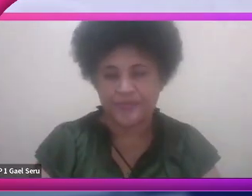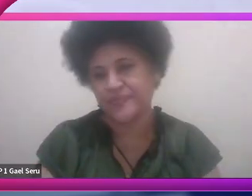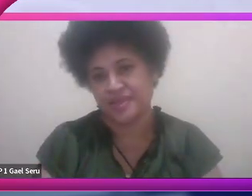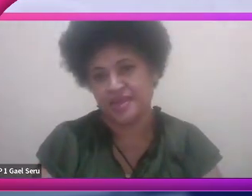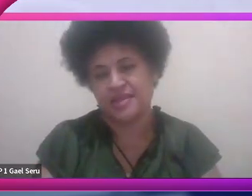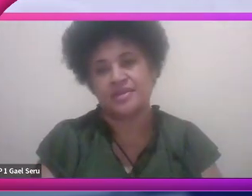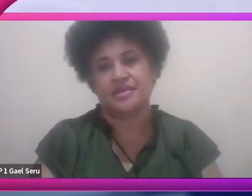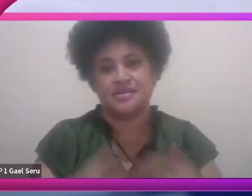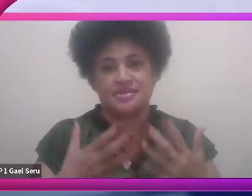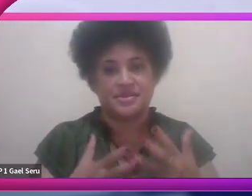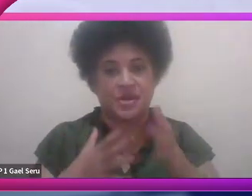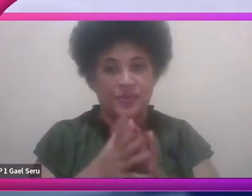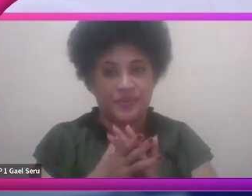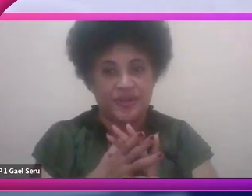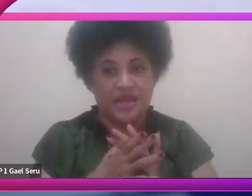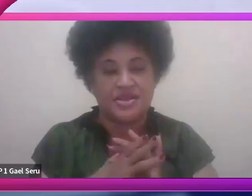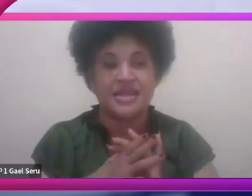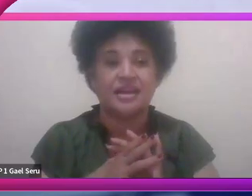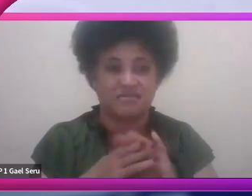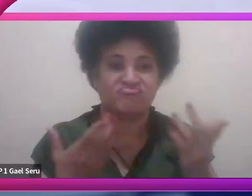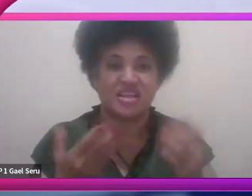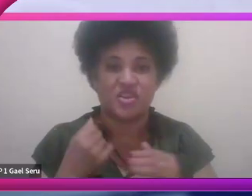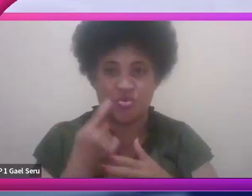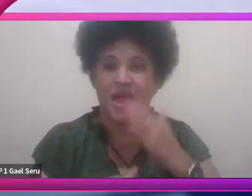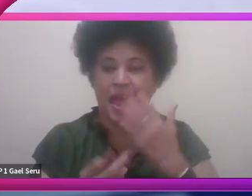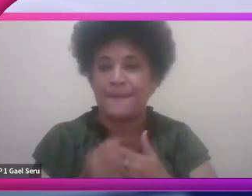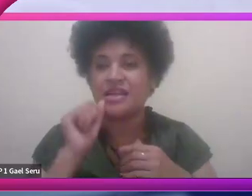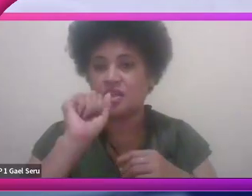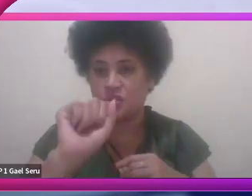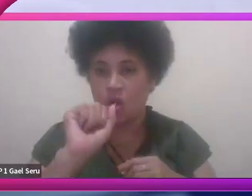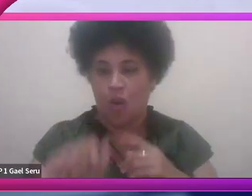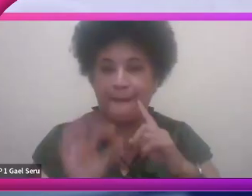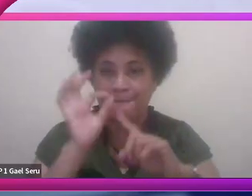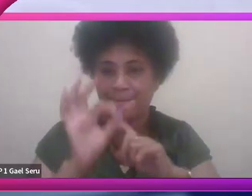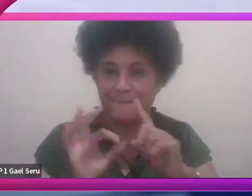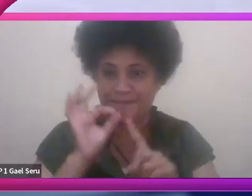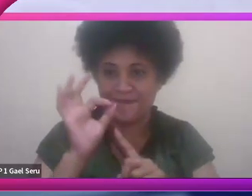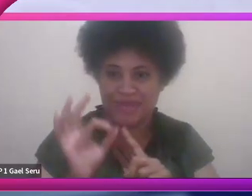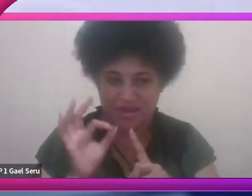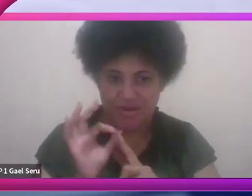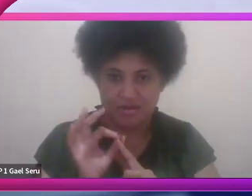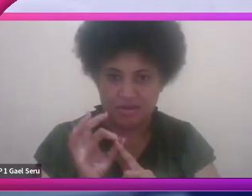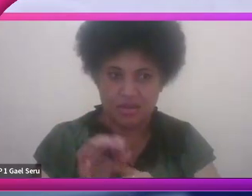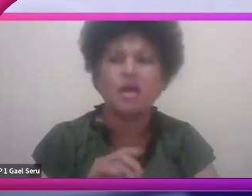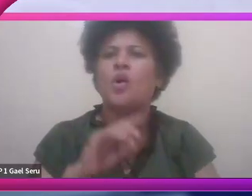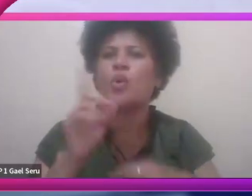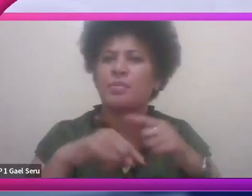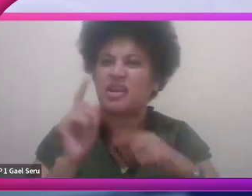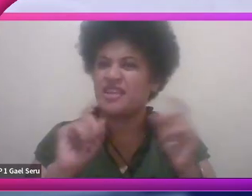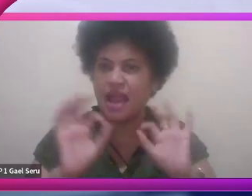talk about the what you call period, the menstrual period. So what happens if there's no sperm come